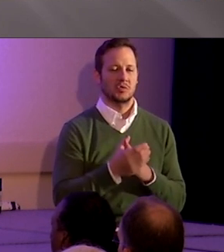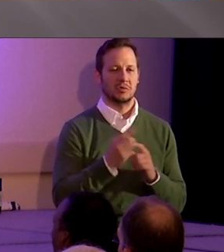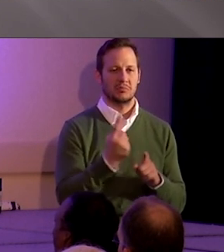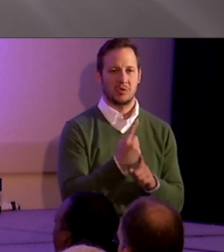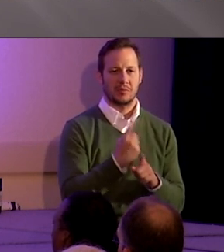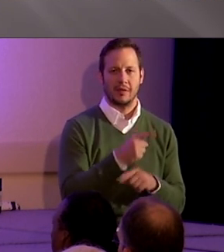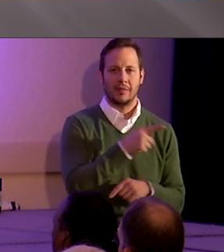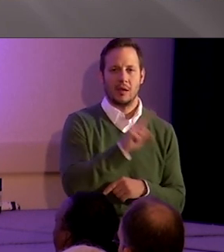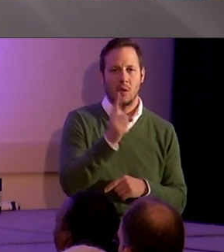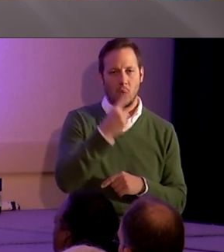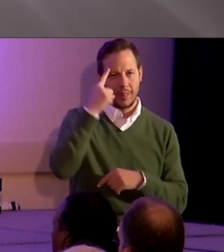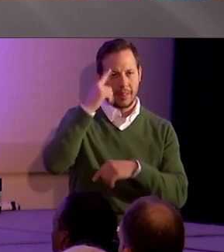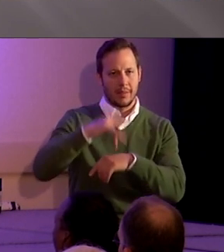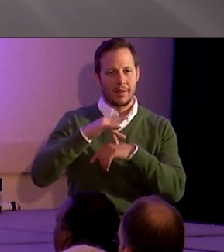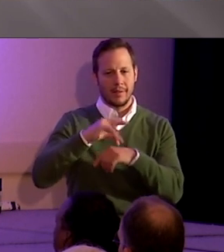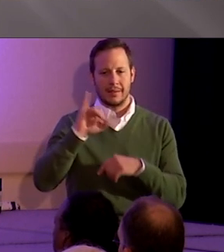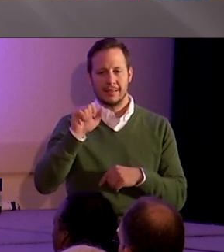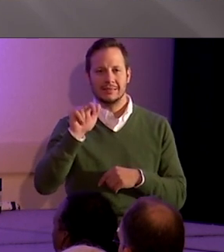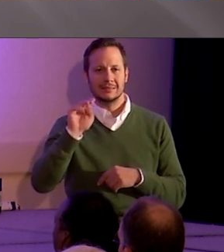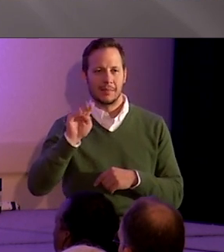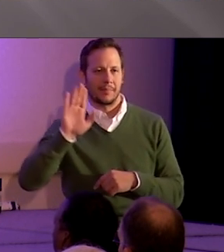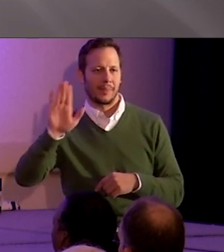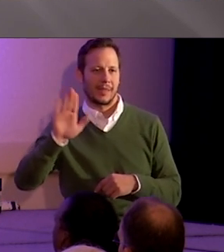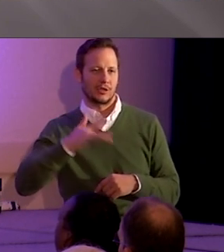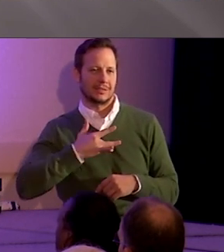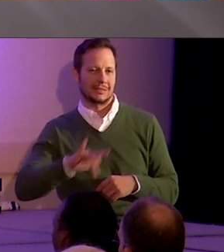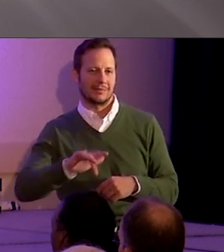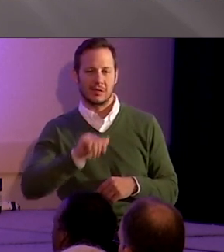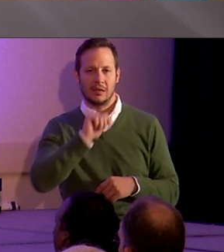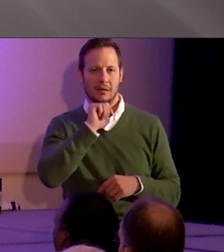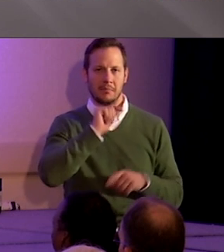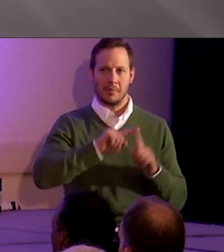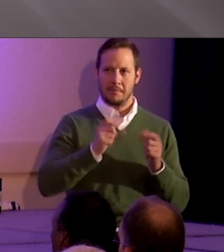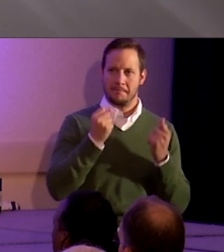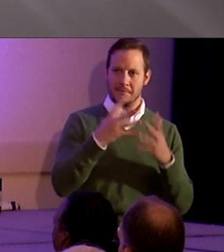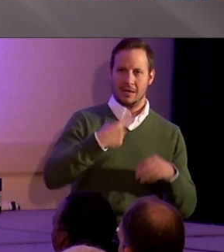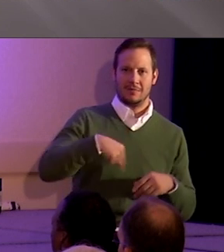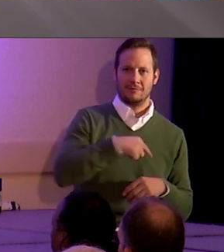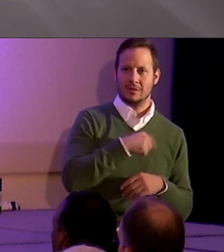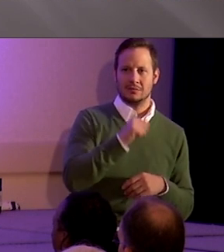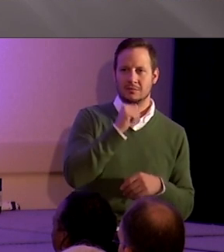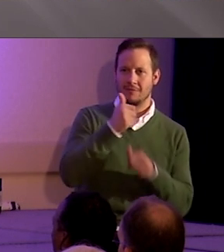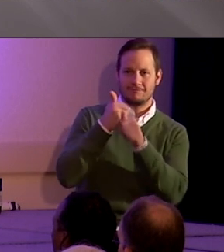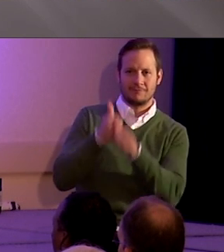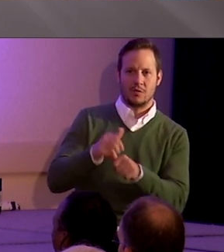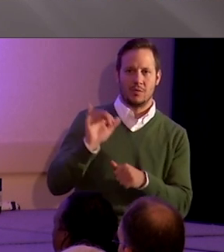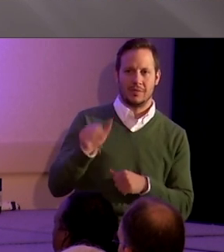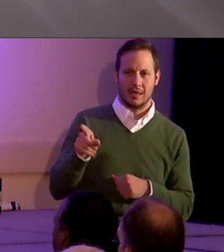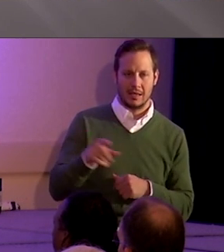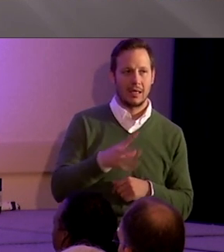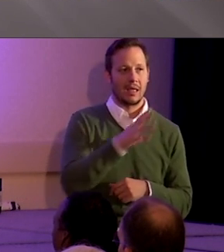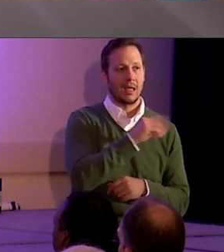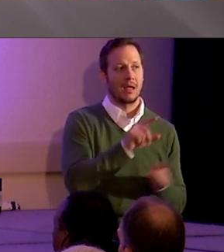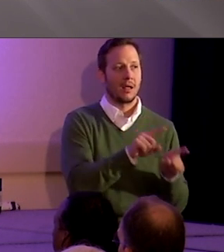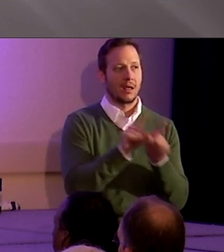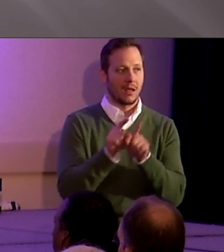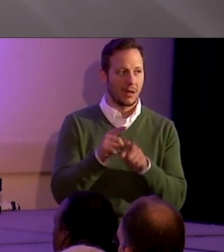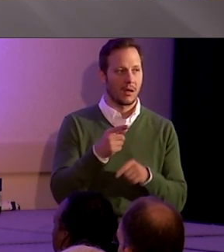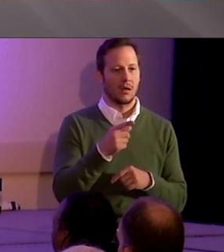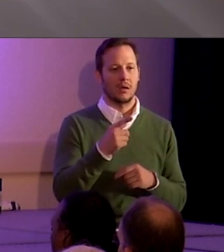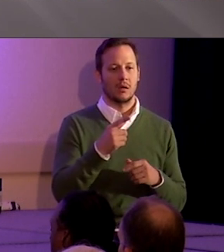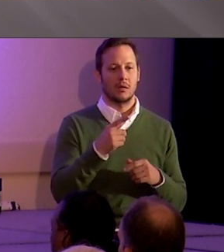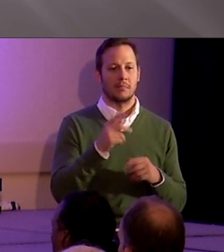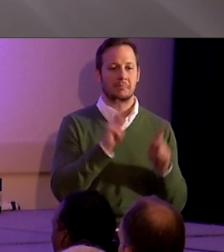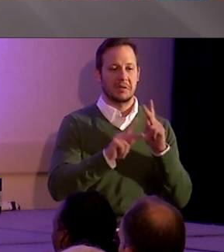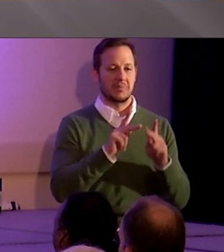Islamism's sensibilities and values, and not that of the many of us who resist. In the same way, there are opponents of nude